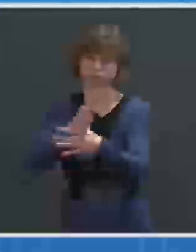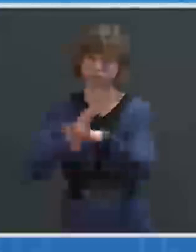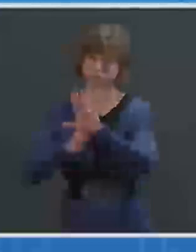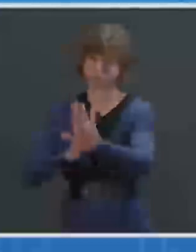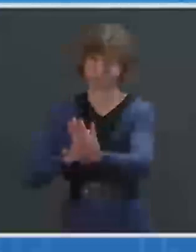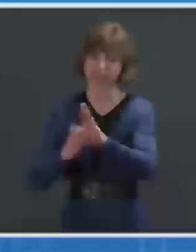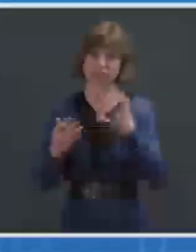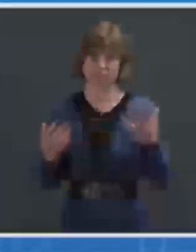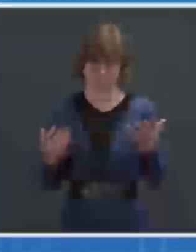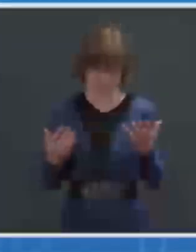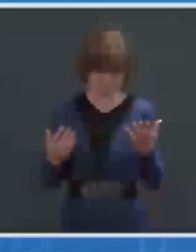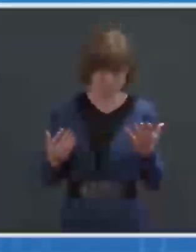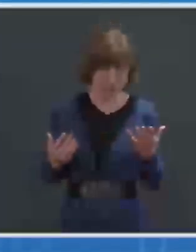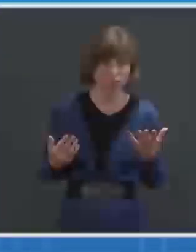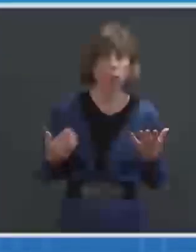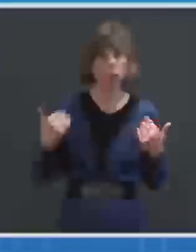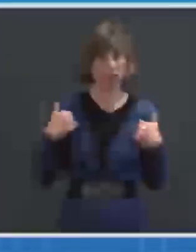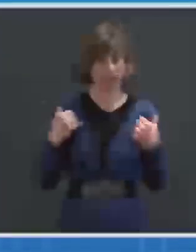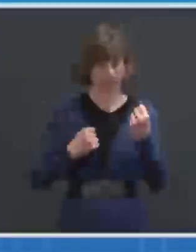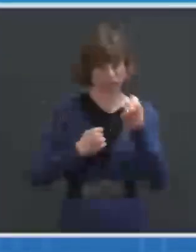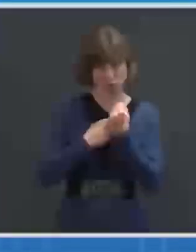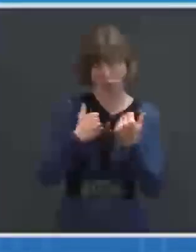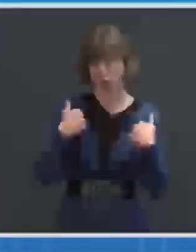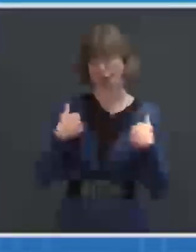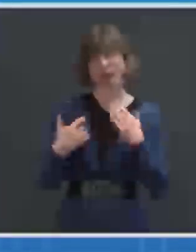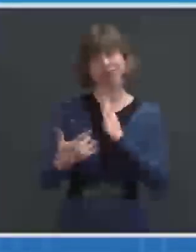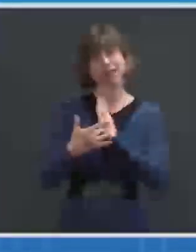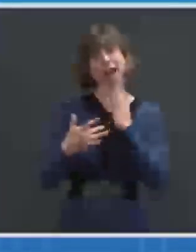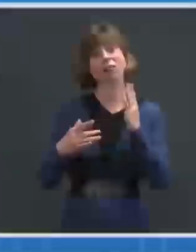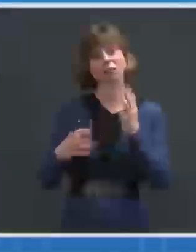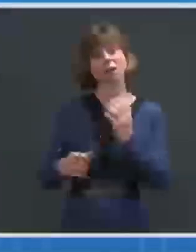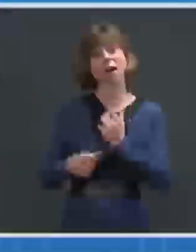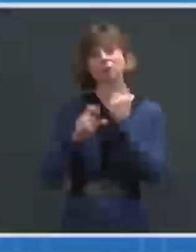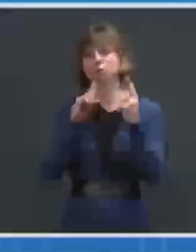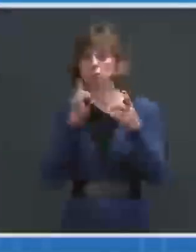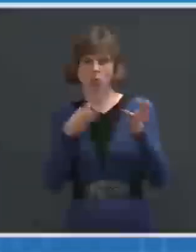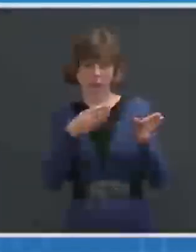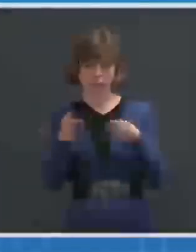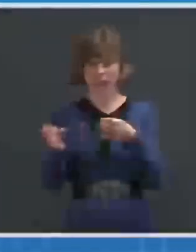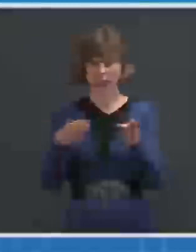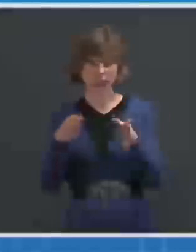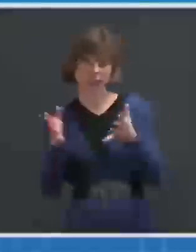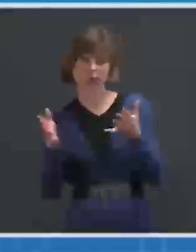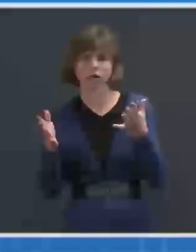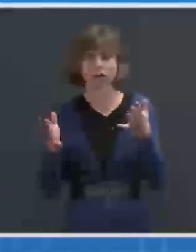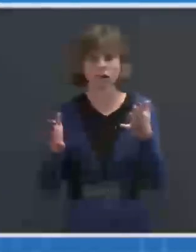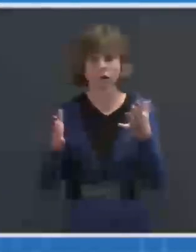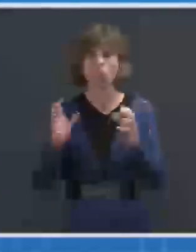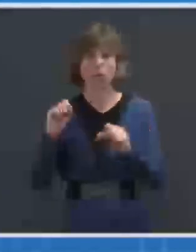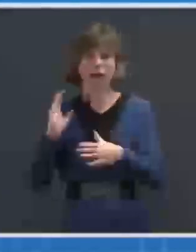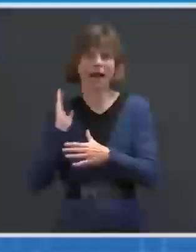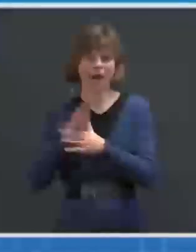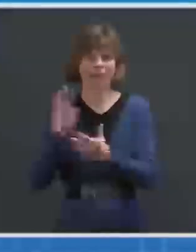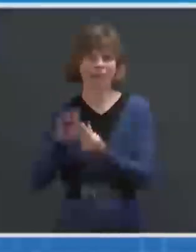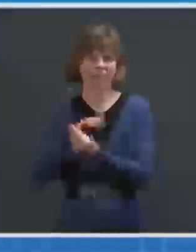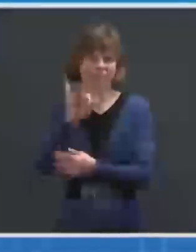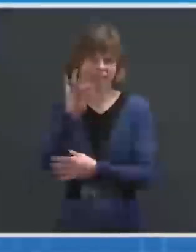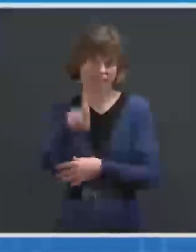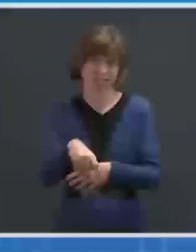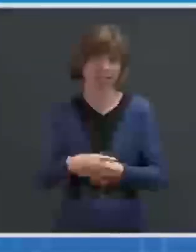provide support and technical assistance to pivot and intervene and correct if and when